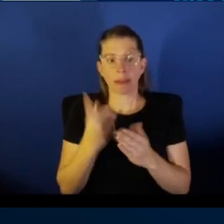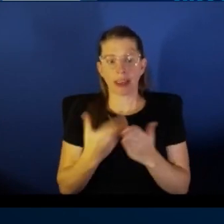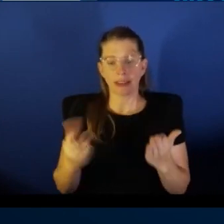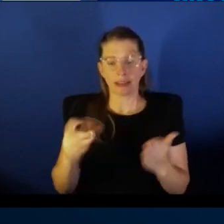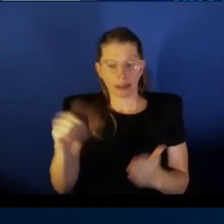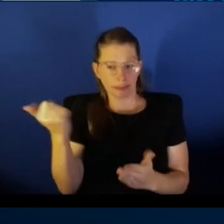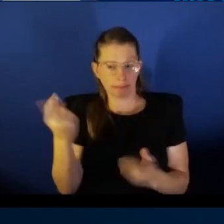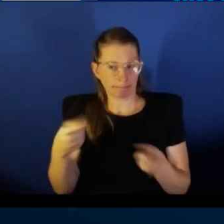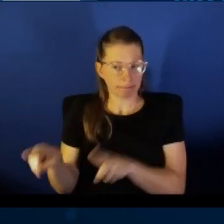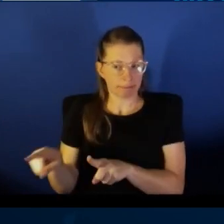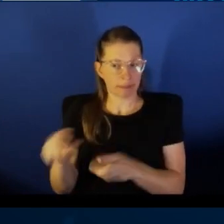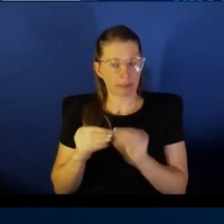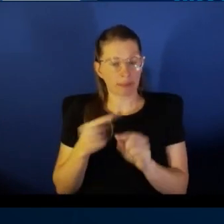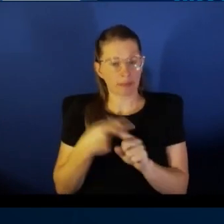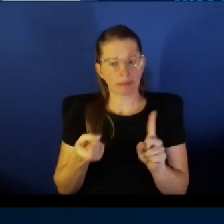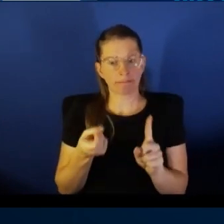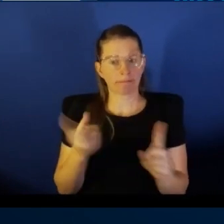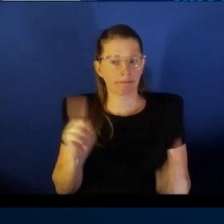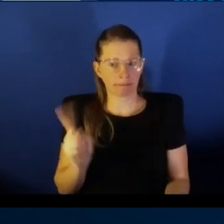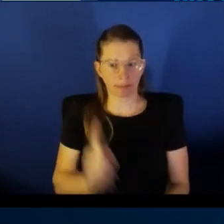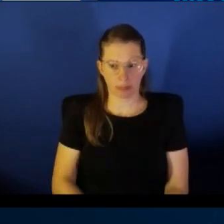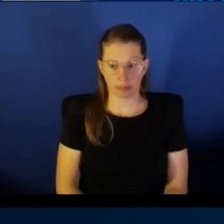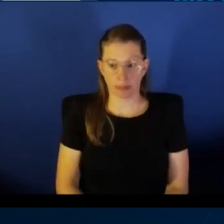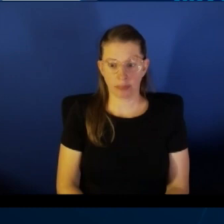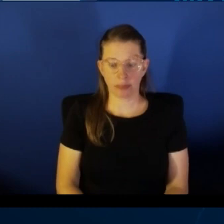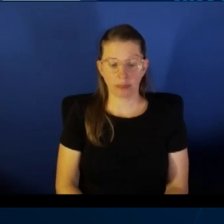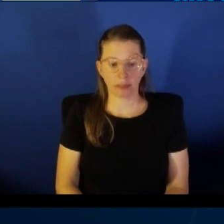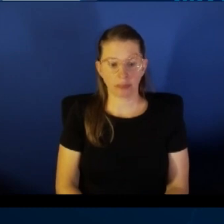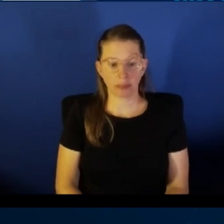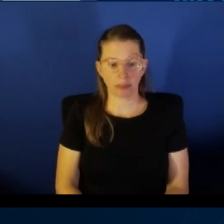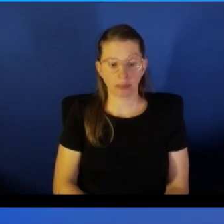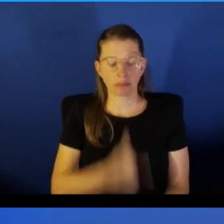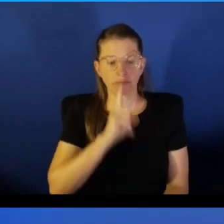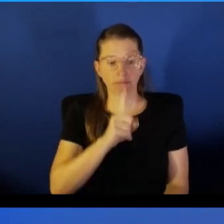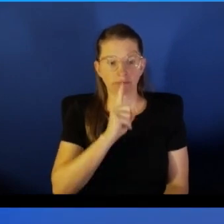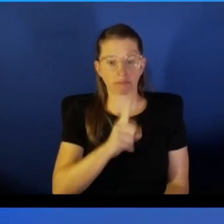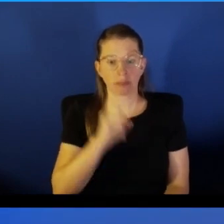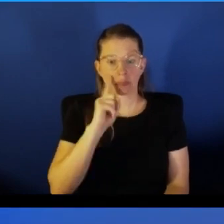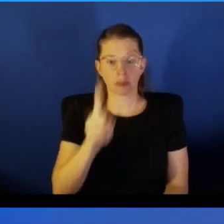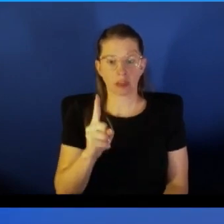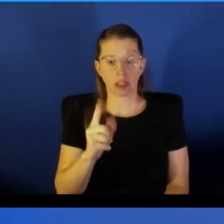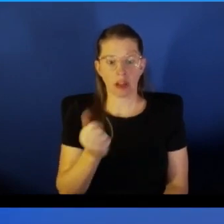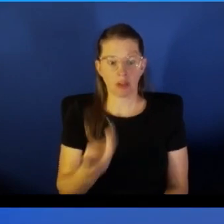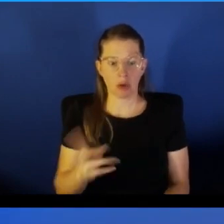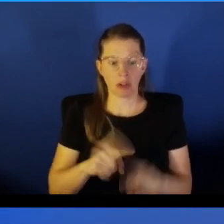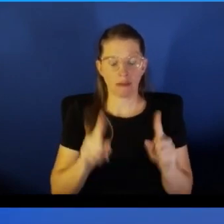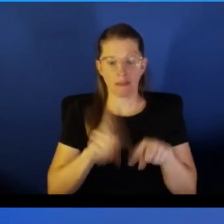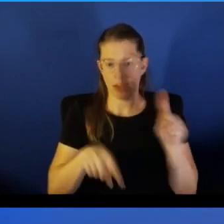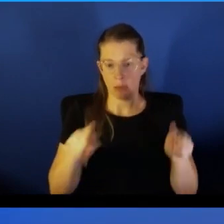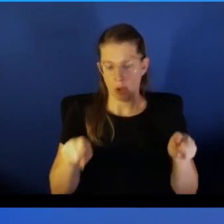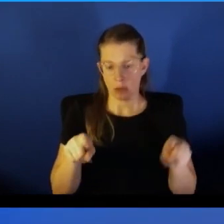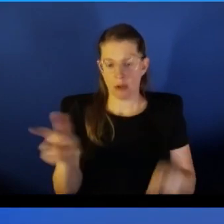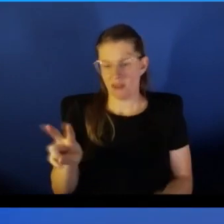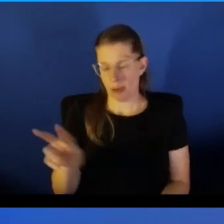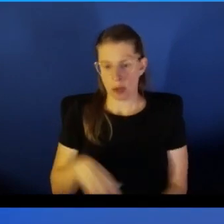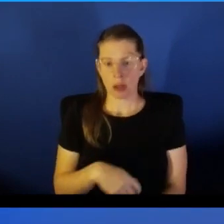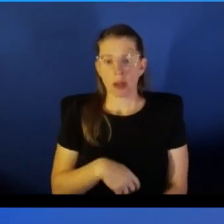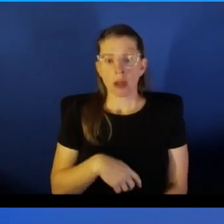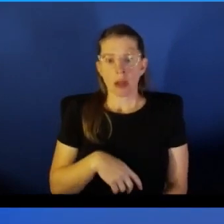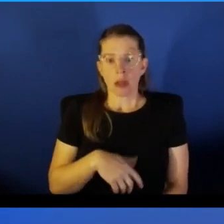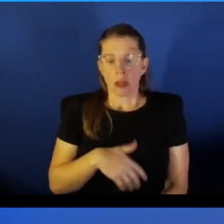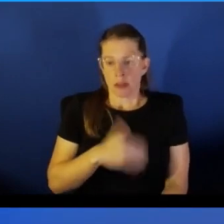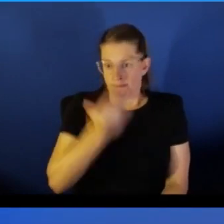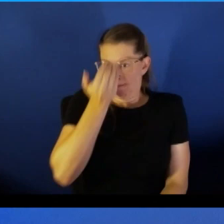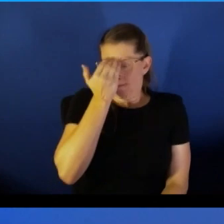where those numbers are accounted for. Sure. I think it's a few different variables. One is increased awareness about autism